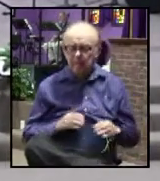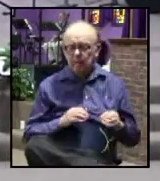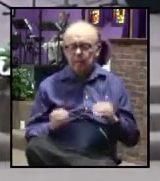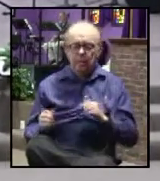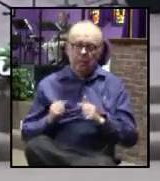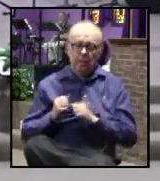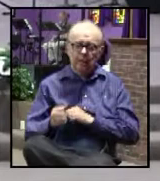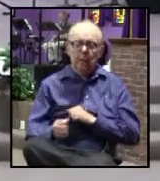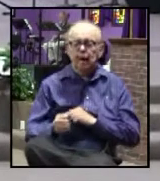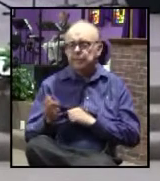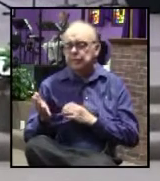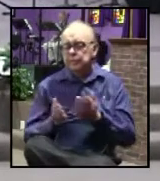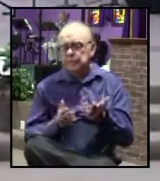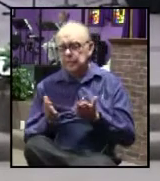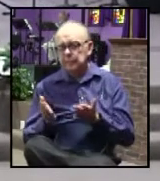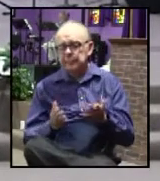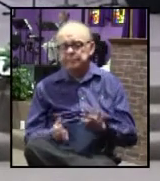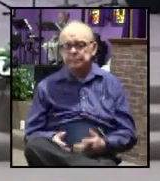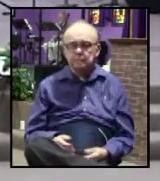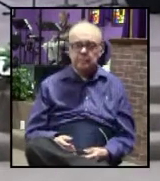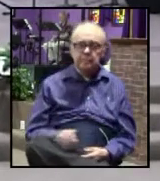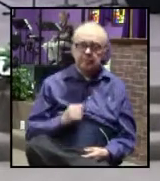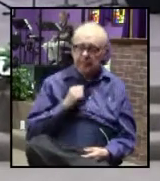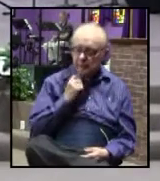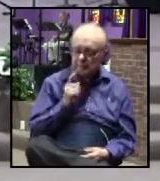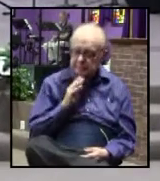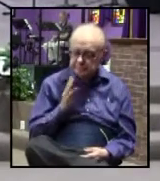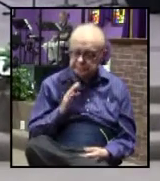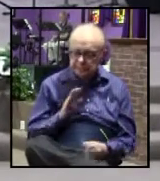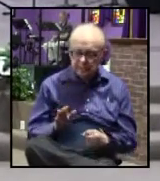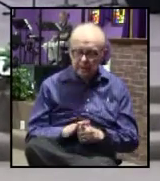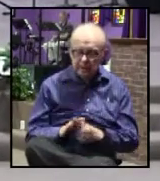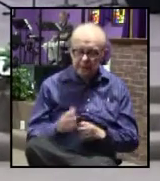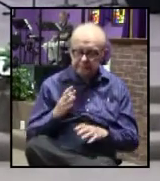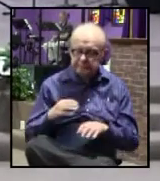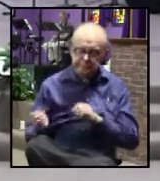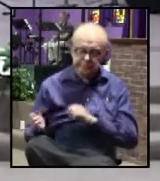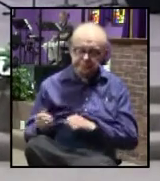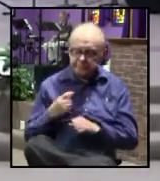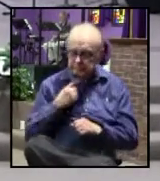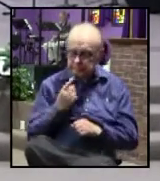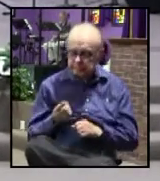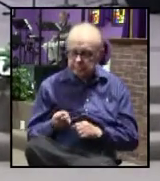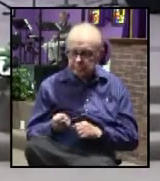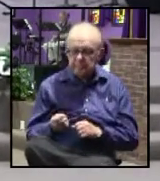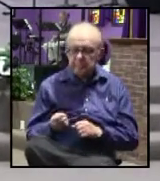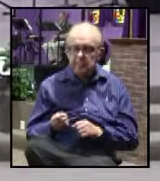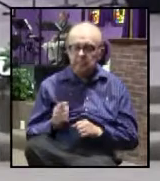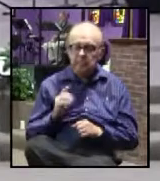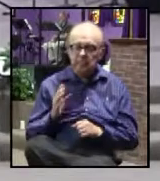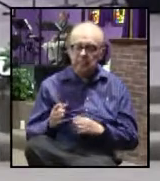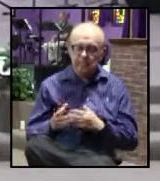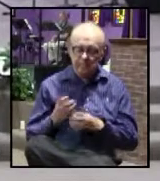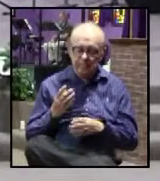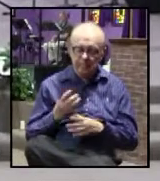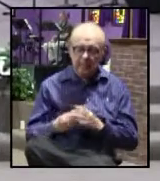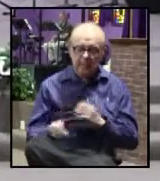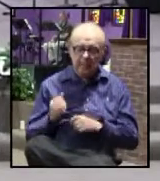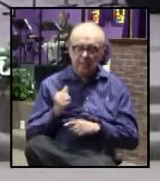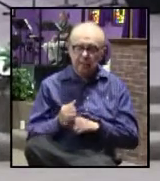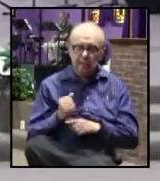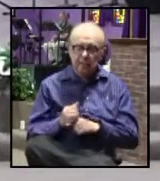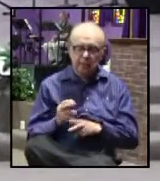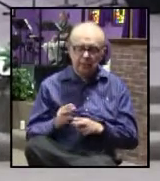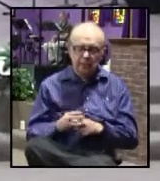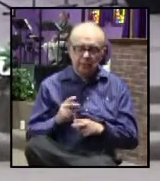Move past that and serve. I'm not saying that it's going to completely go away, but what I am saying is it's going to get you outside of yourself